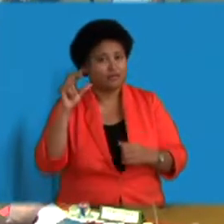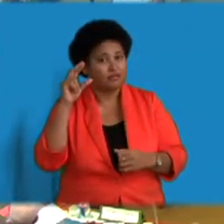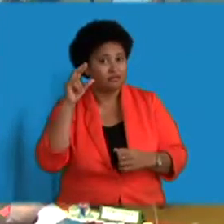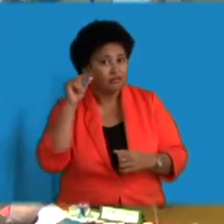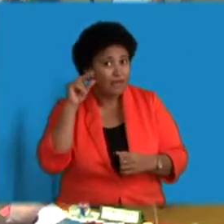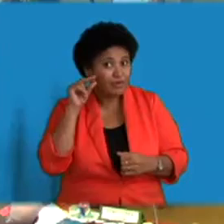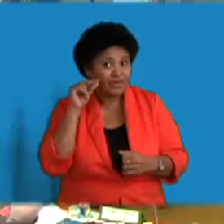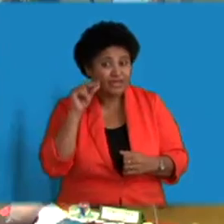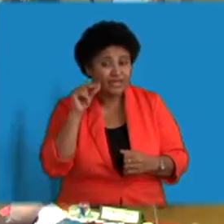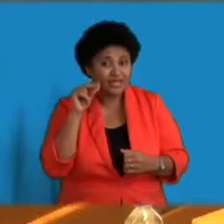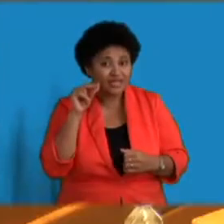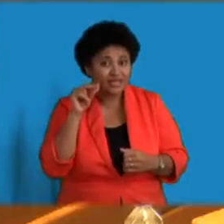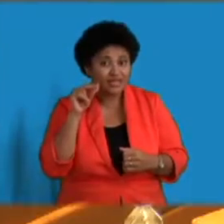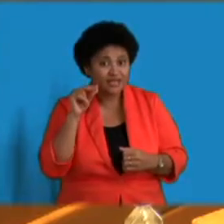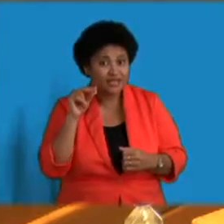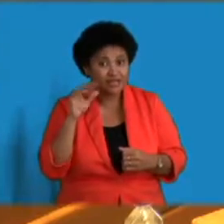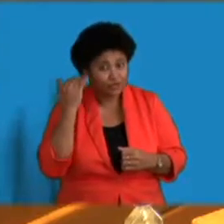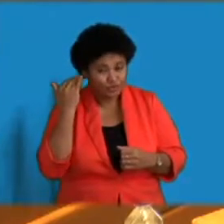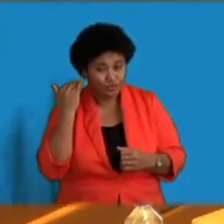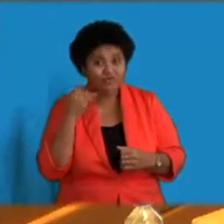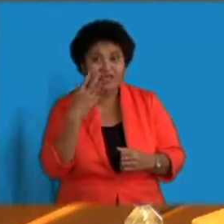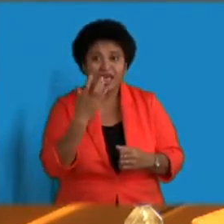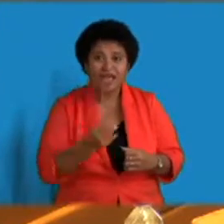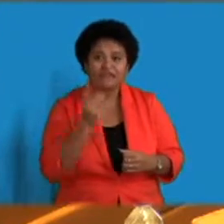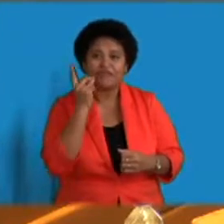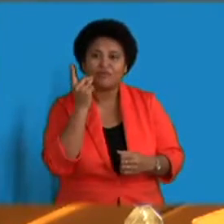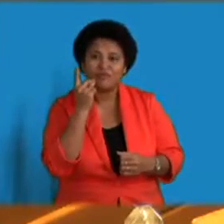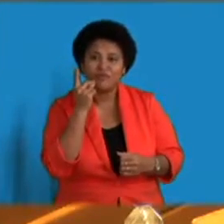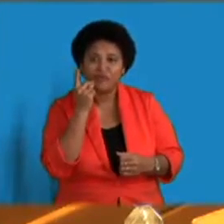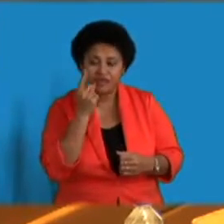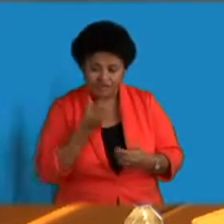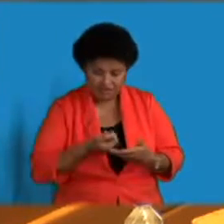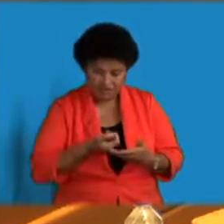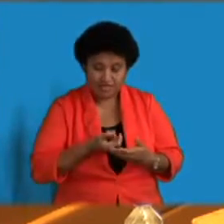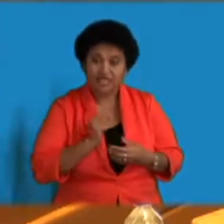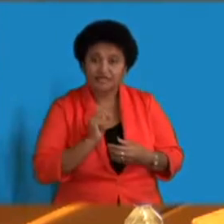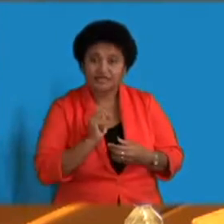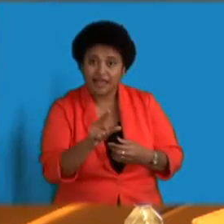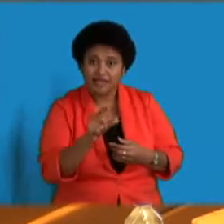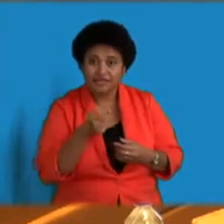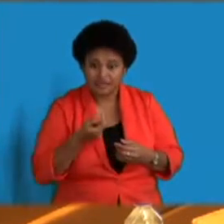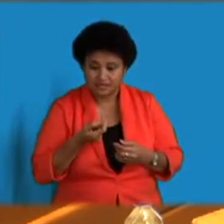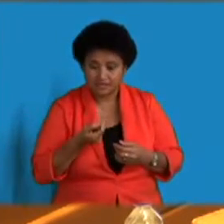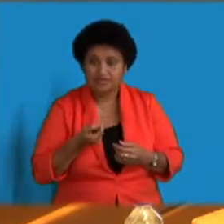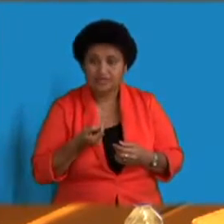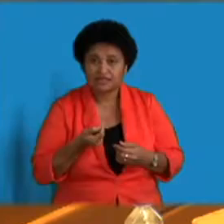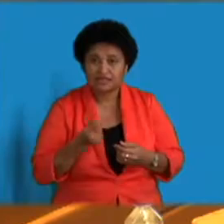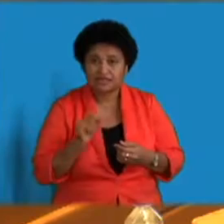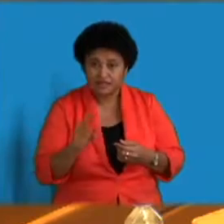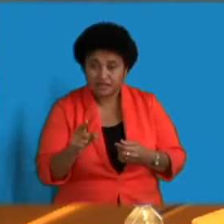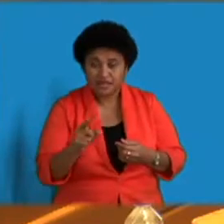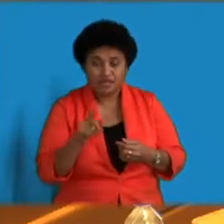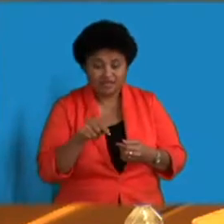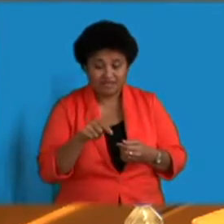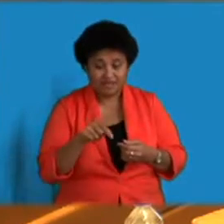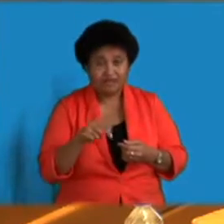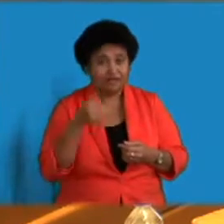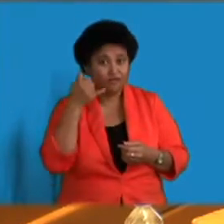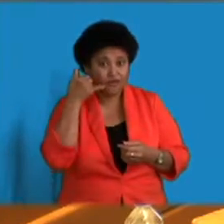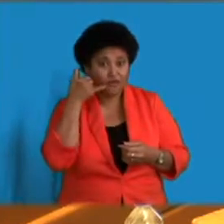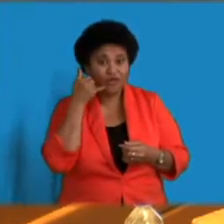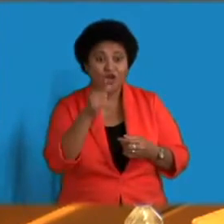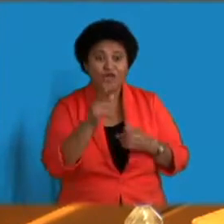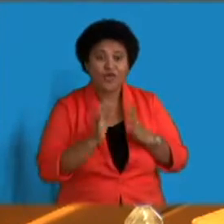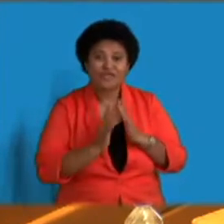have mobile phones. So with the mobile phones, they're texting, and with the texting, your